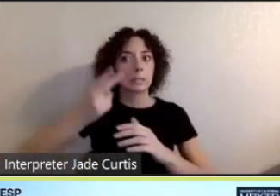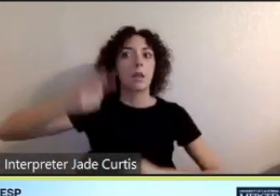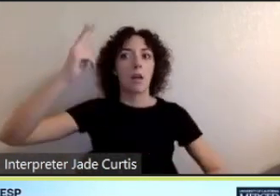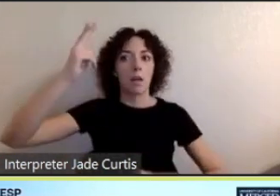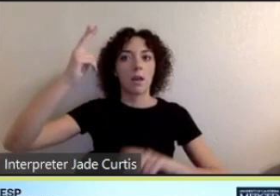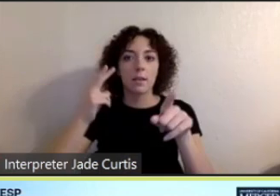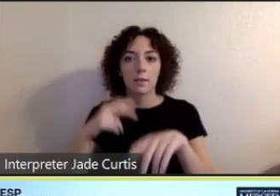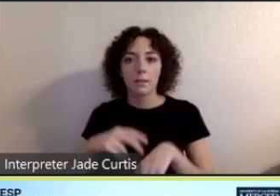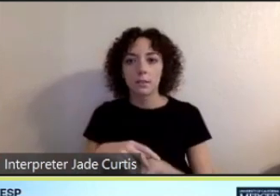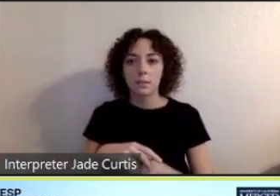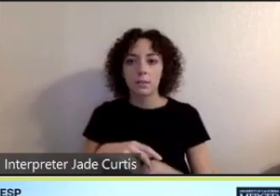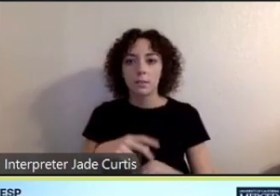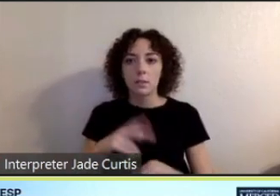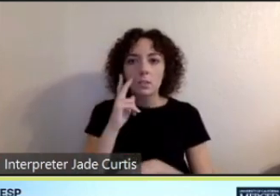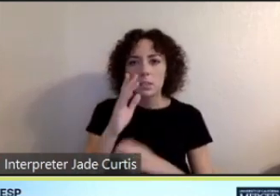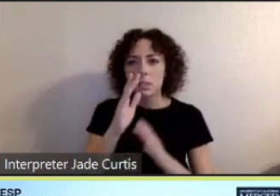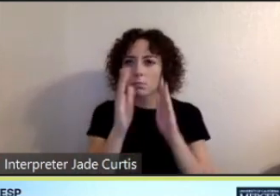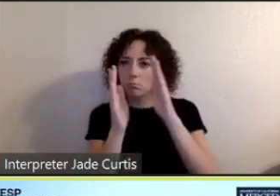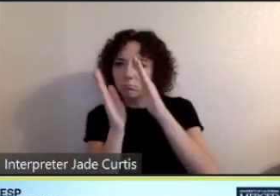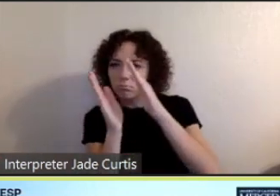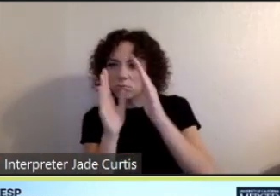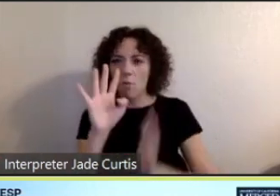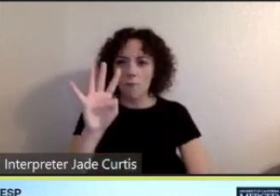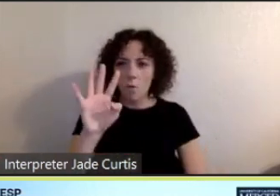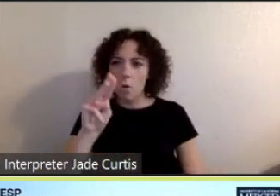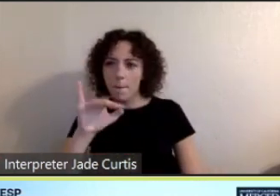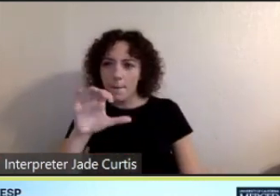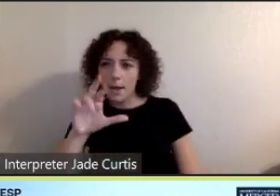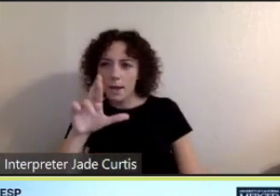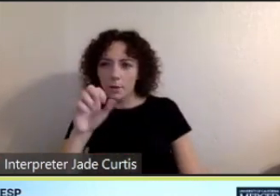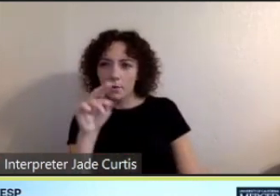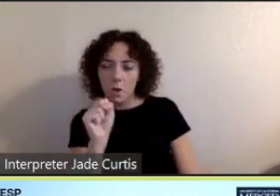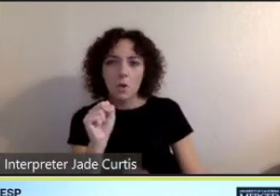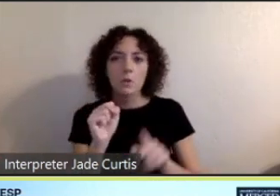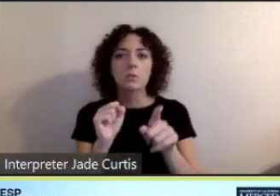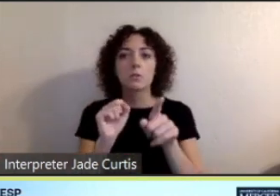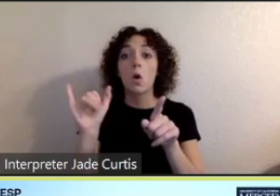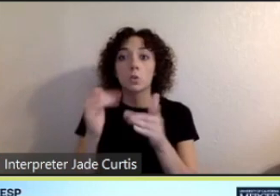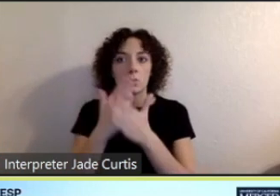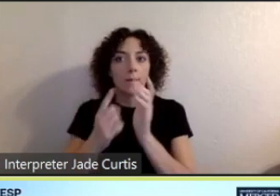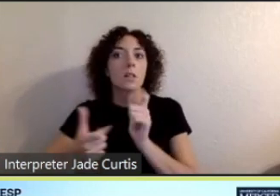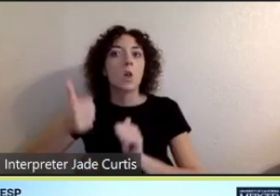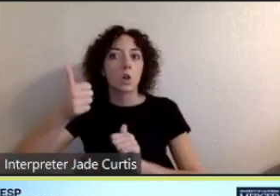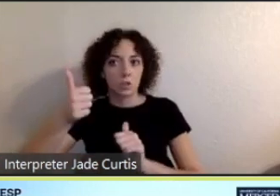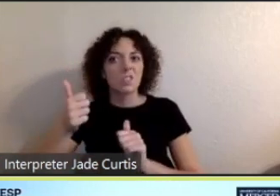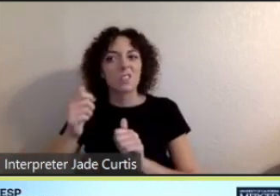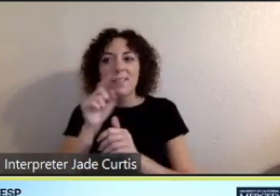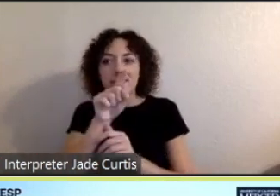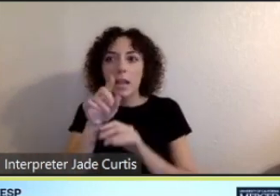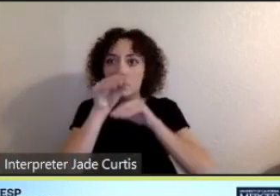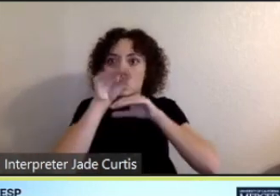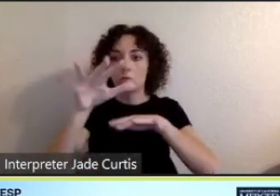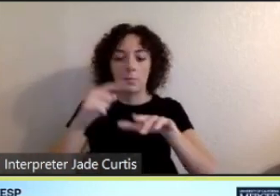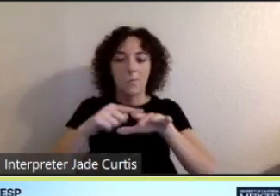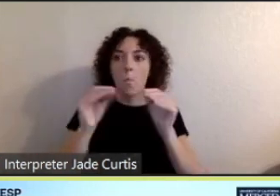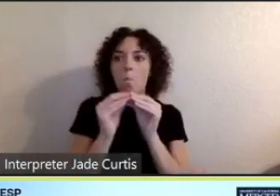there towards maybe 4 microns or so. And then there's a larger mode of these larger droplets. These are visible